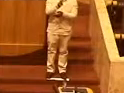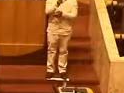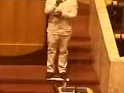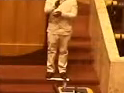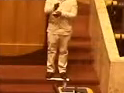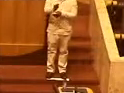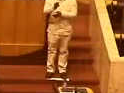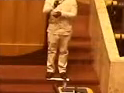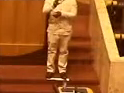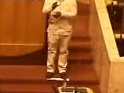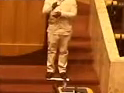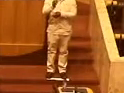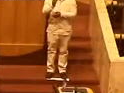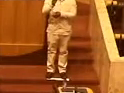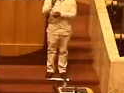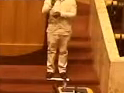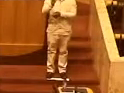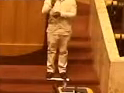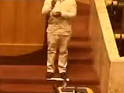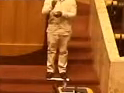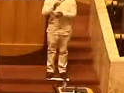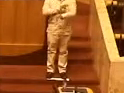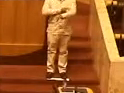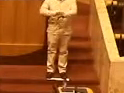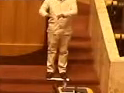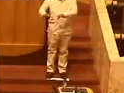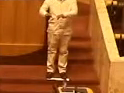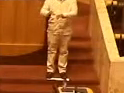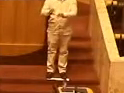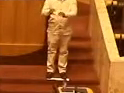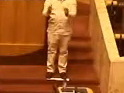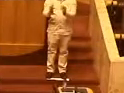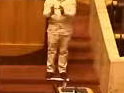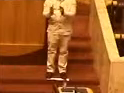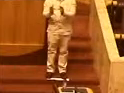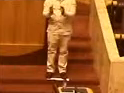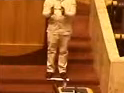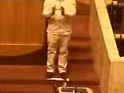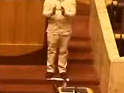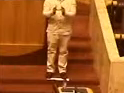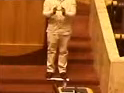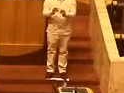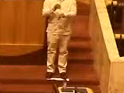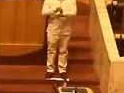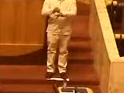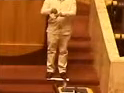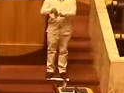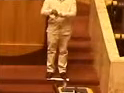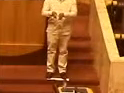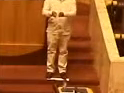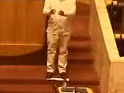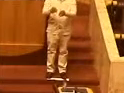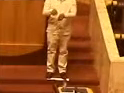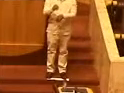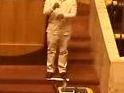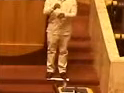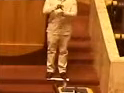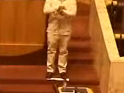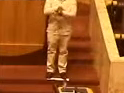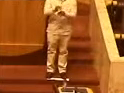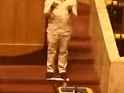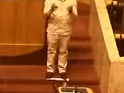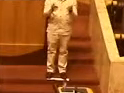14,249 kilometer road network of gravel roads in the province. We need about